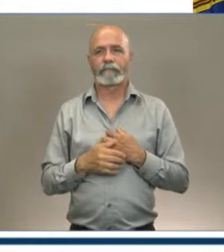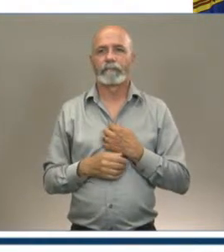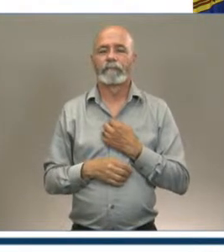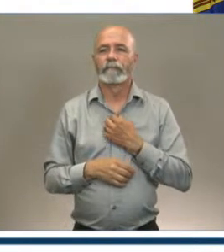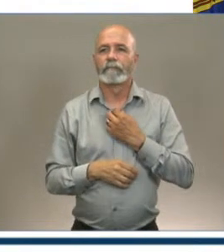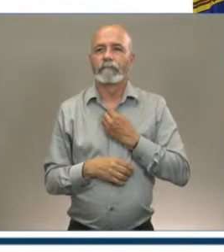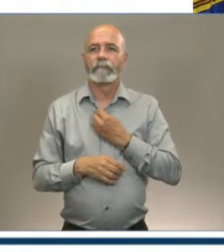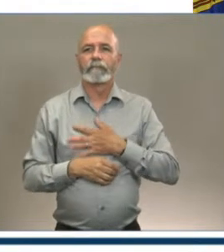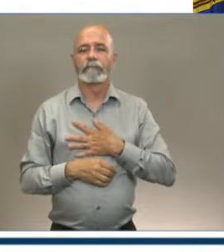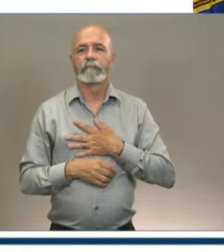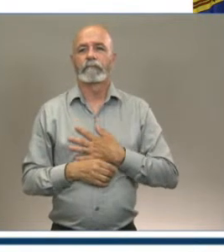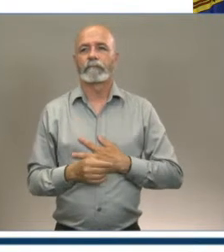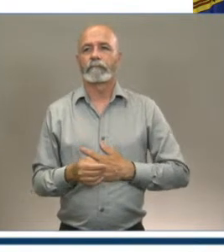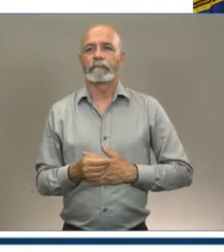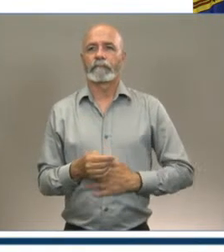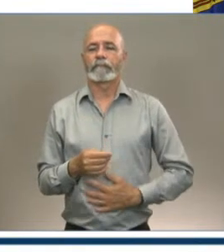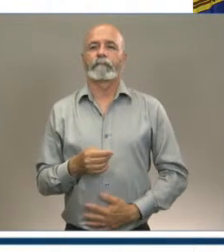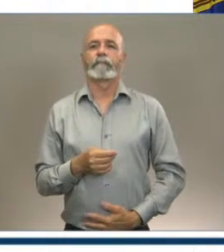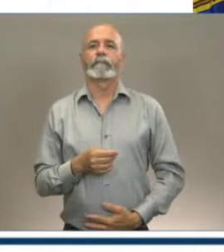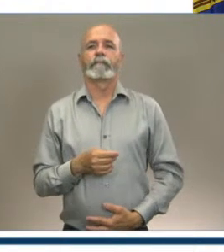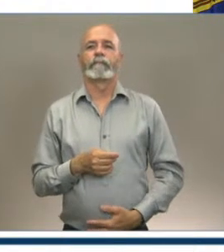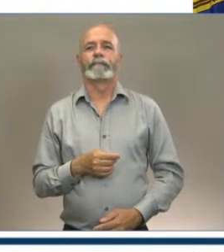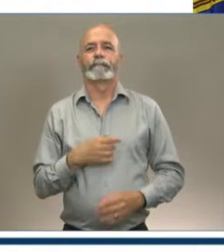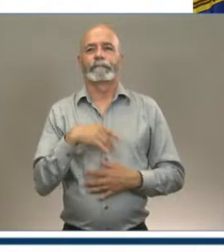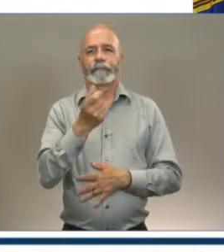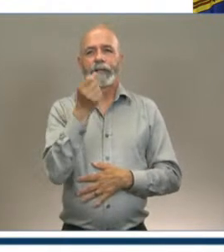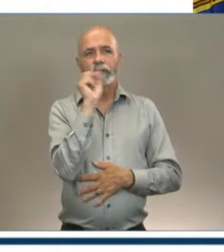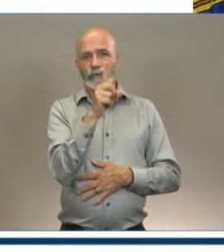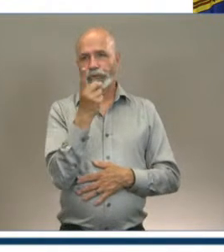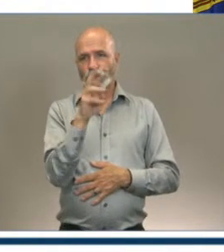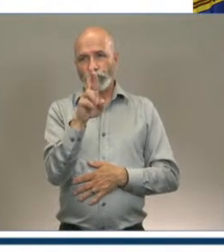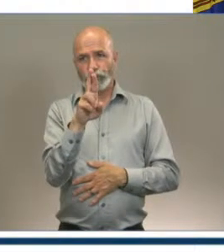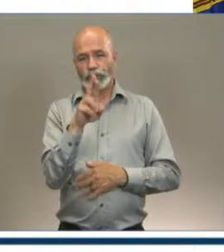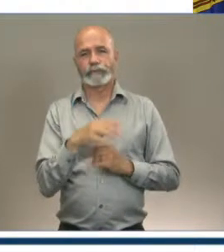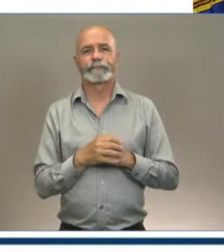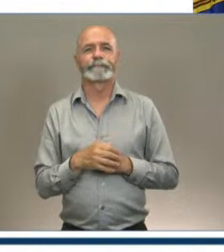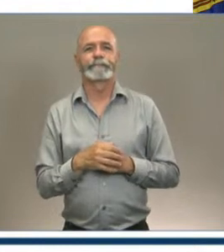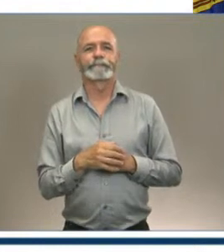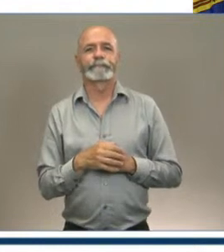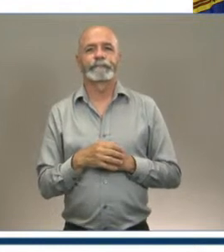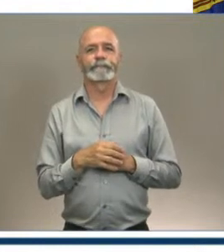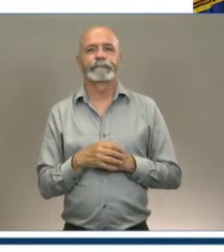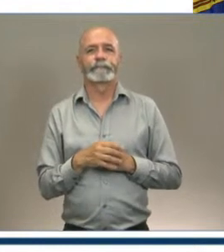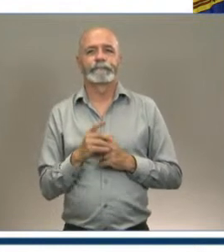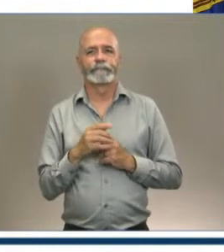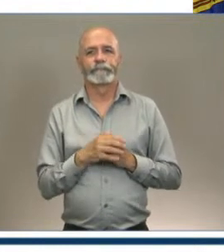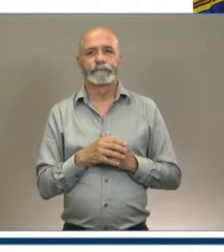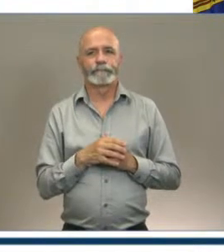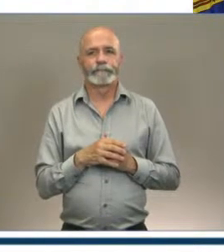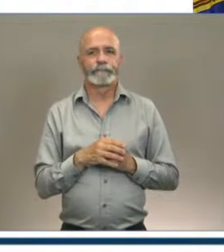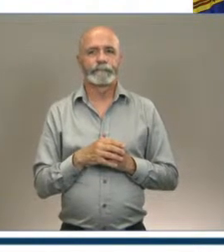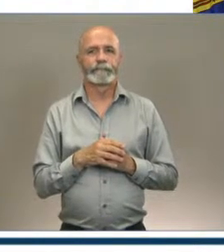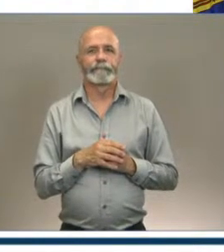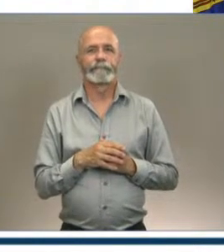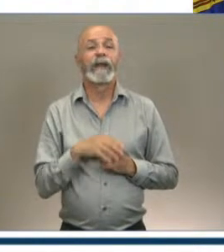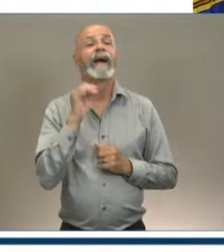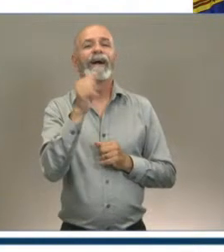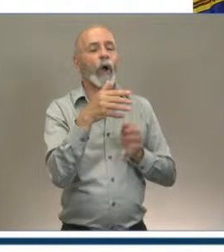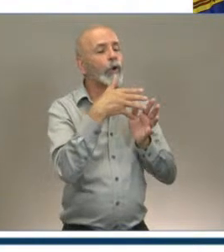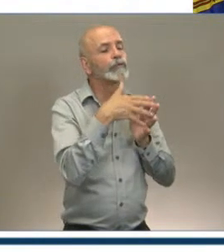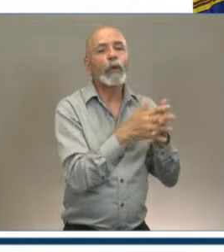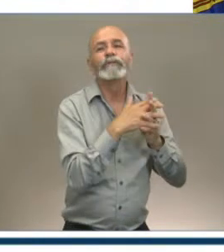Hi there. My first question is for Dr. Strang. Wanted to ask about cottages and the long